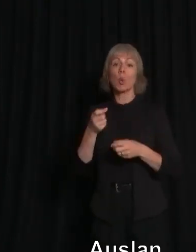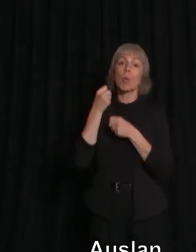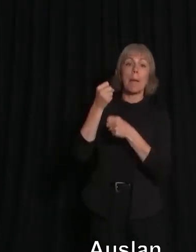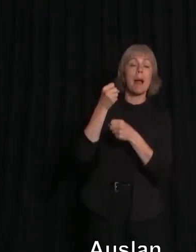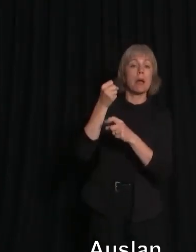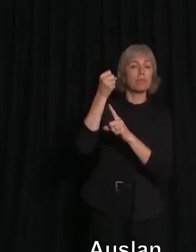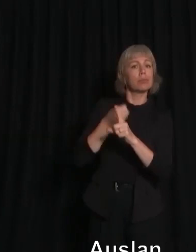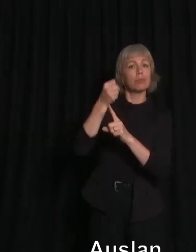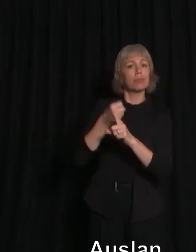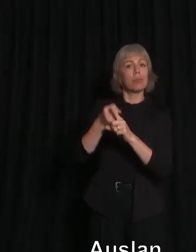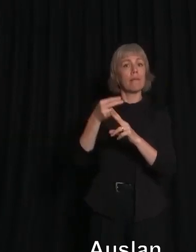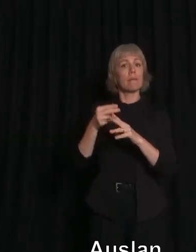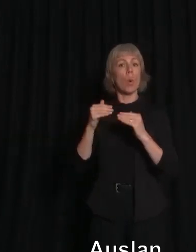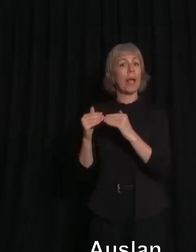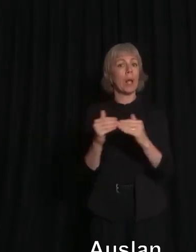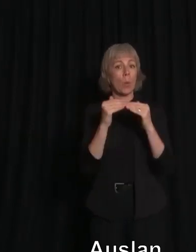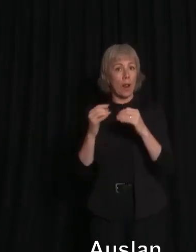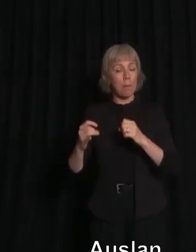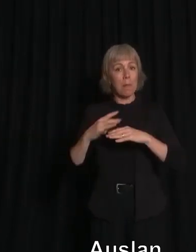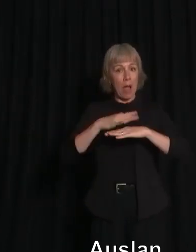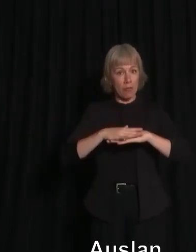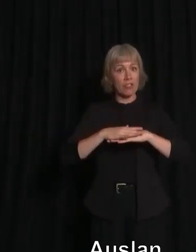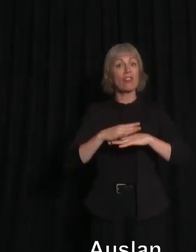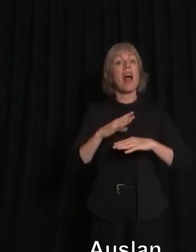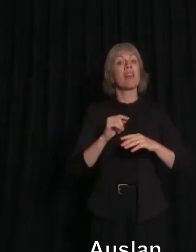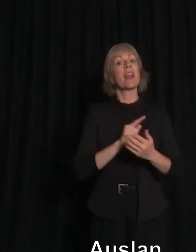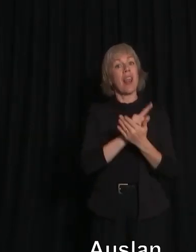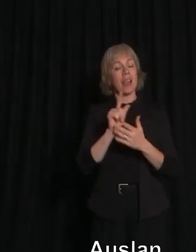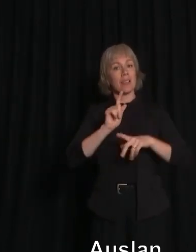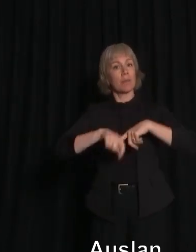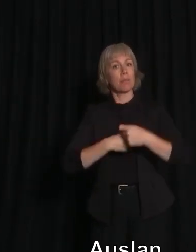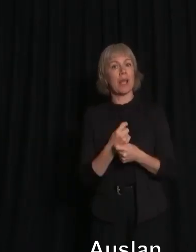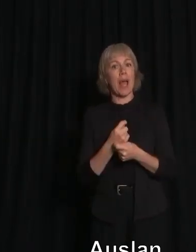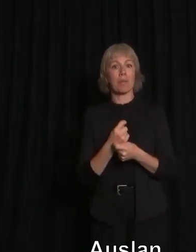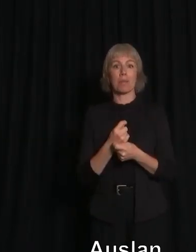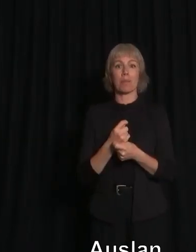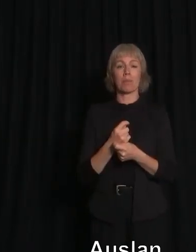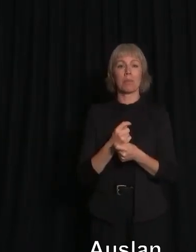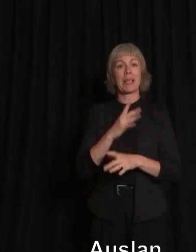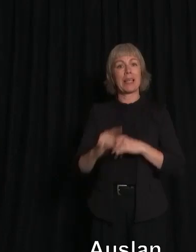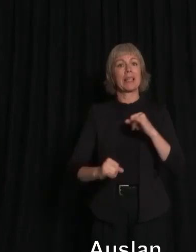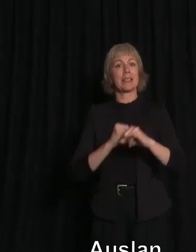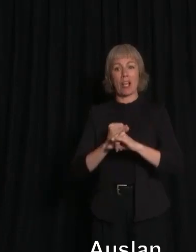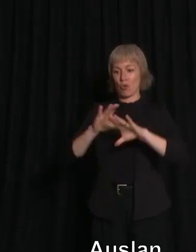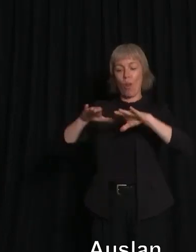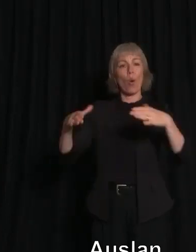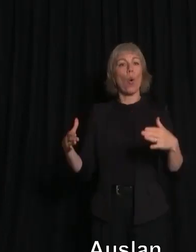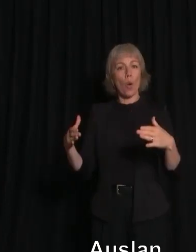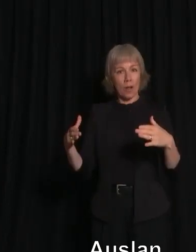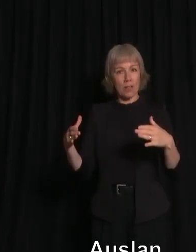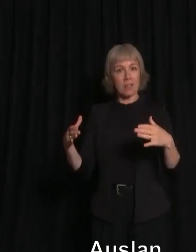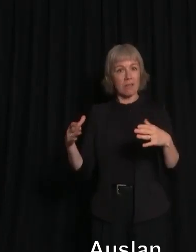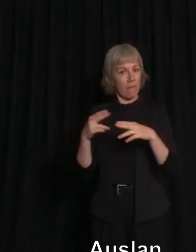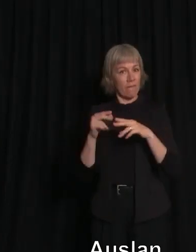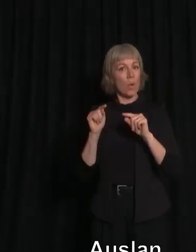marriage before, let's say, launching yourself on the world scene and creating the International Caucus for Gay Lawmakers.